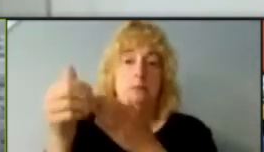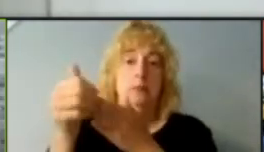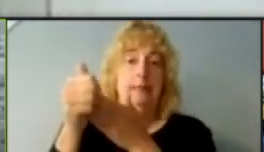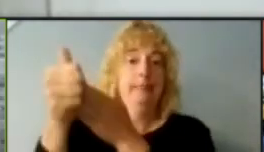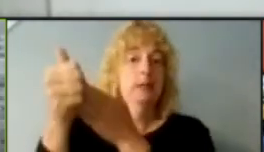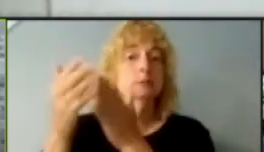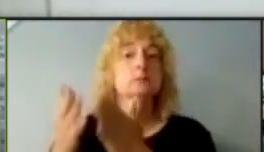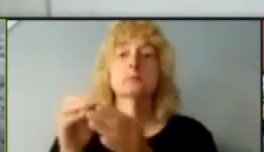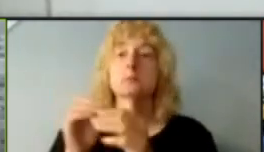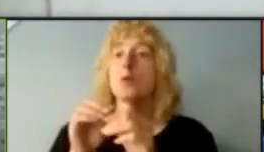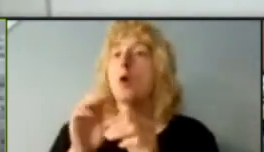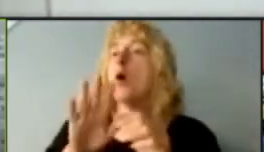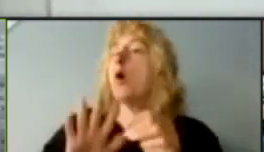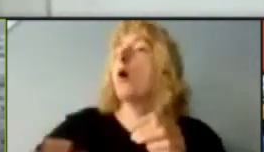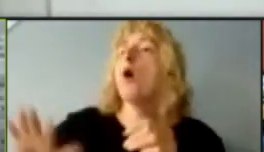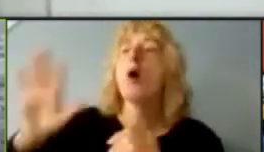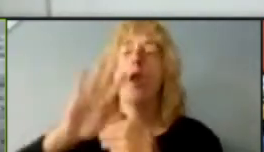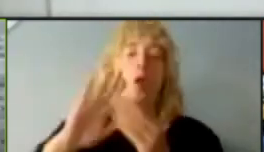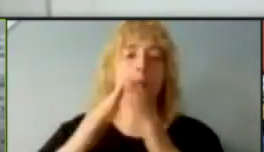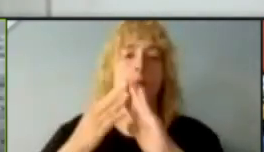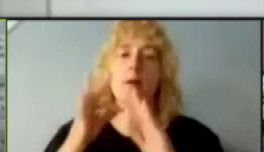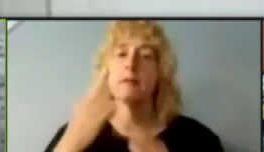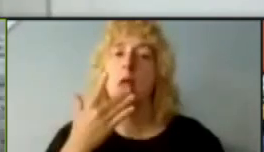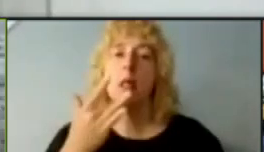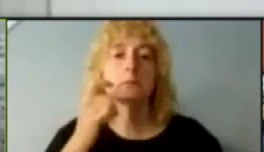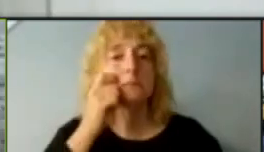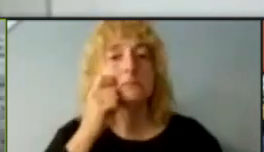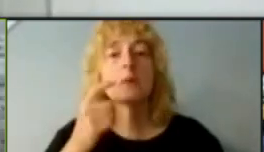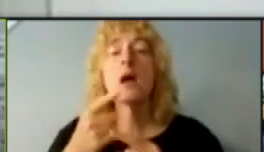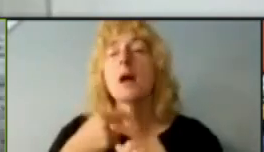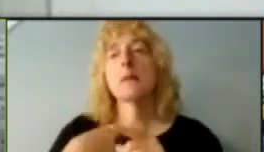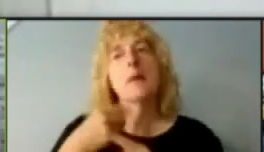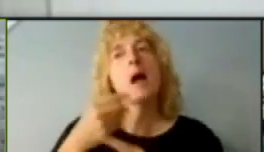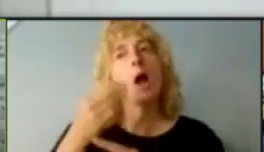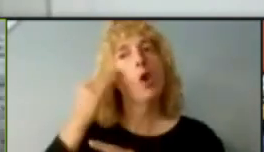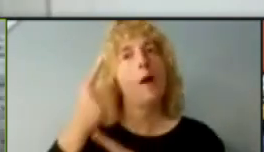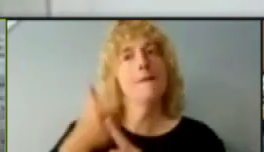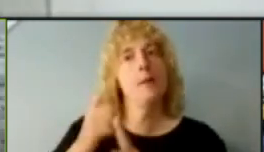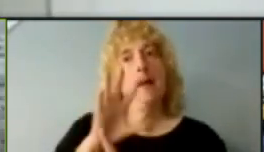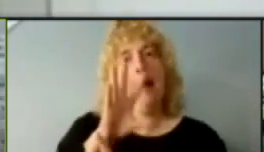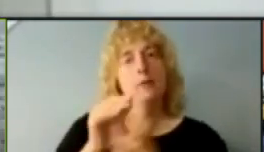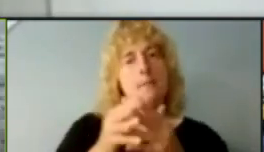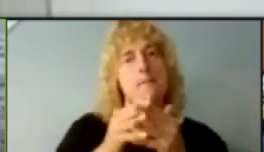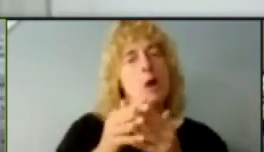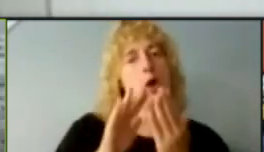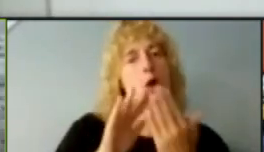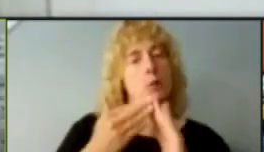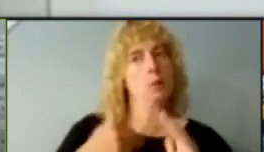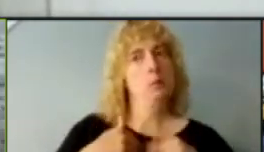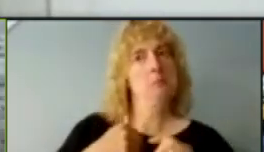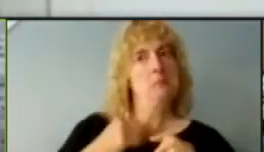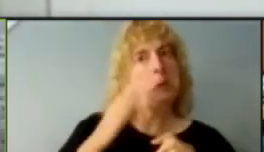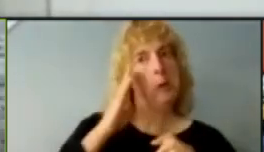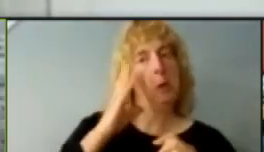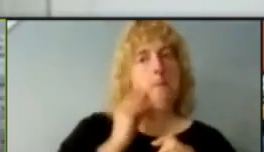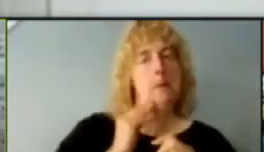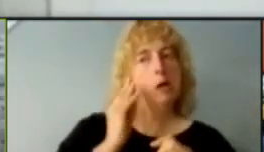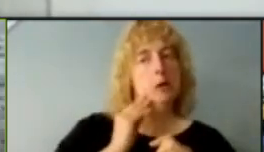all communities of color, but I'll speak from the perspective of African Americans, is the faith leader. Mm-hmm. And if we